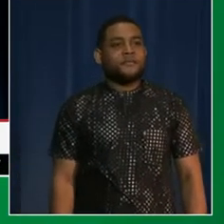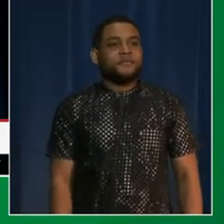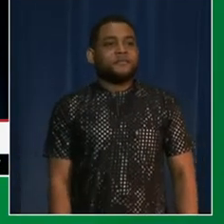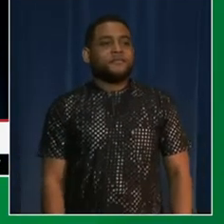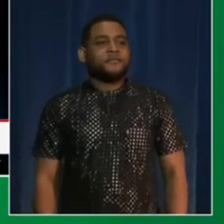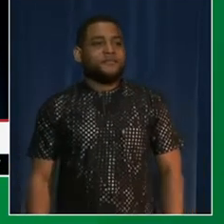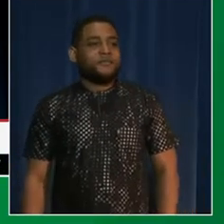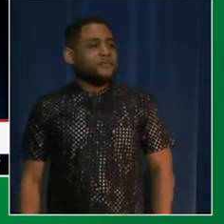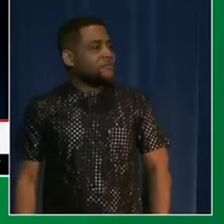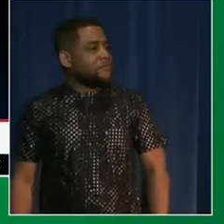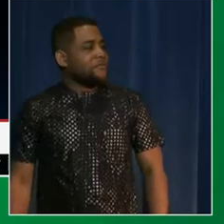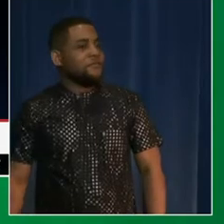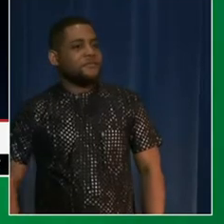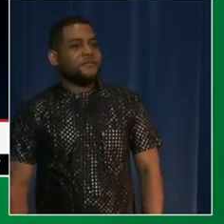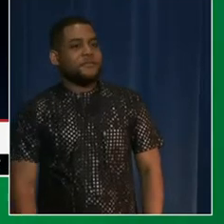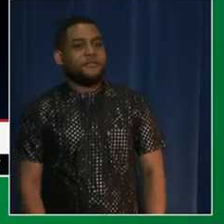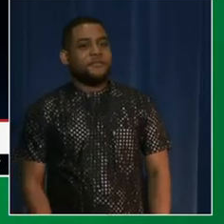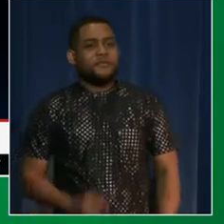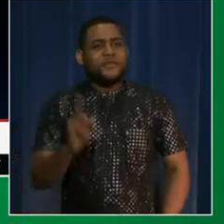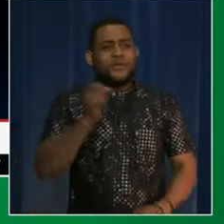So, where'd you get that voice? You sound